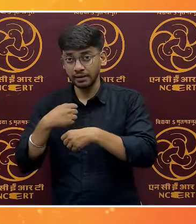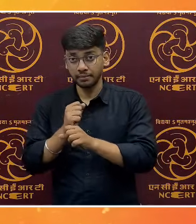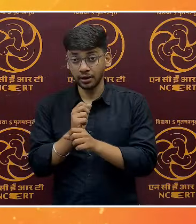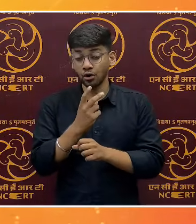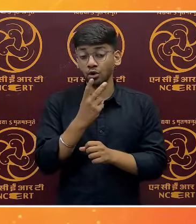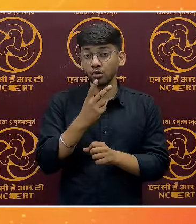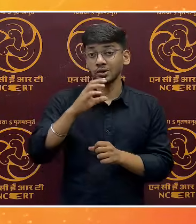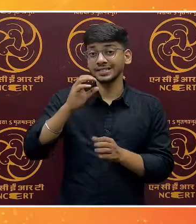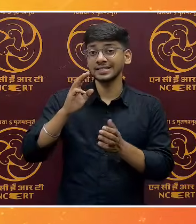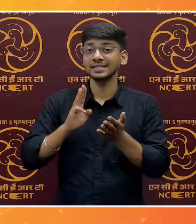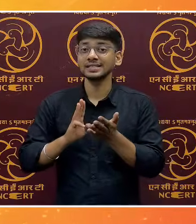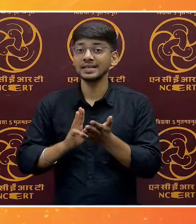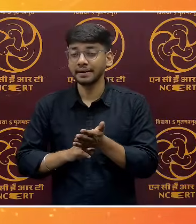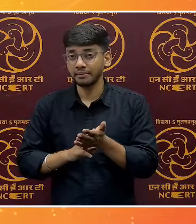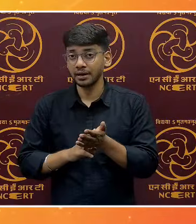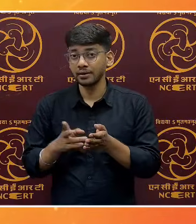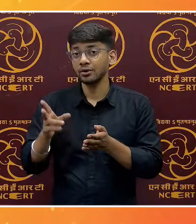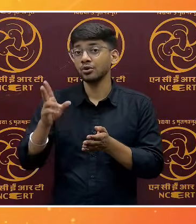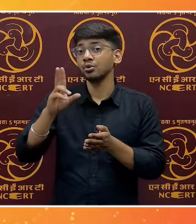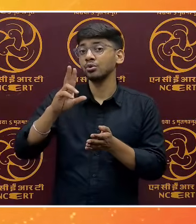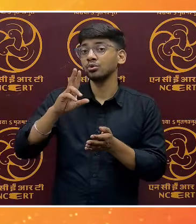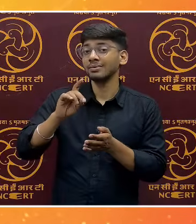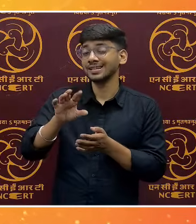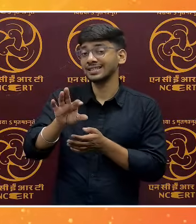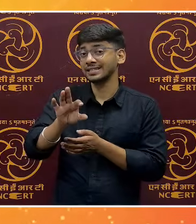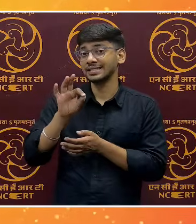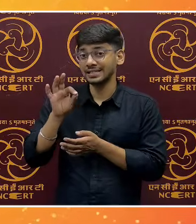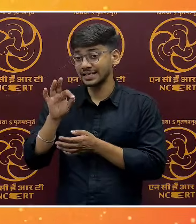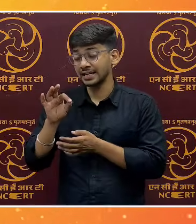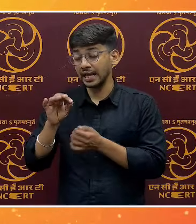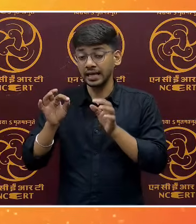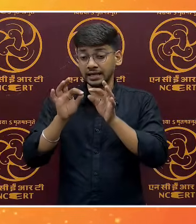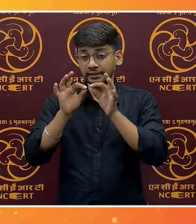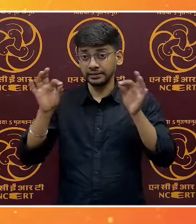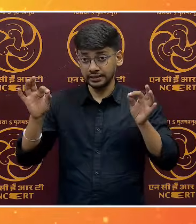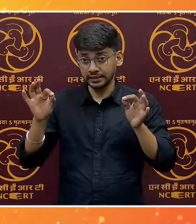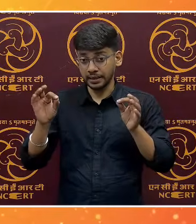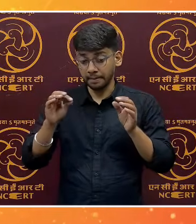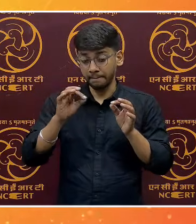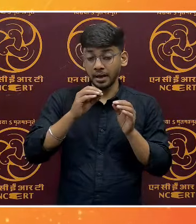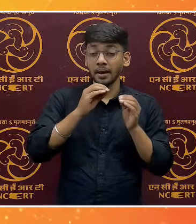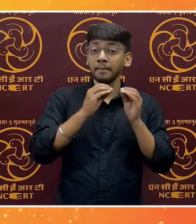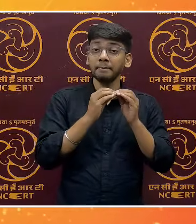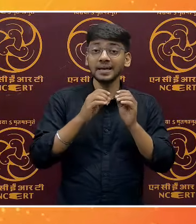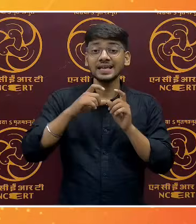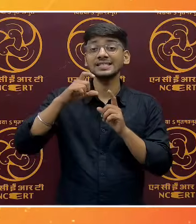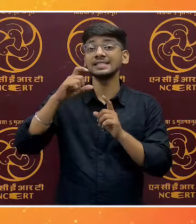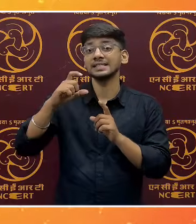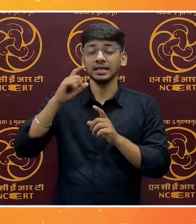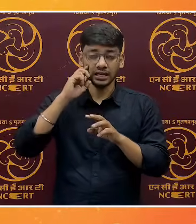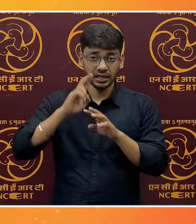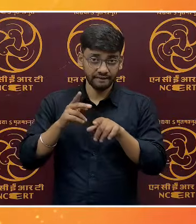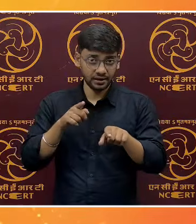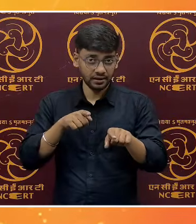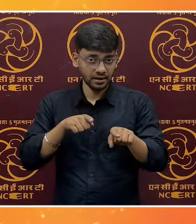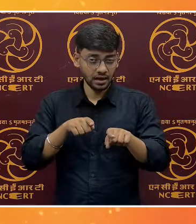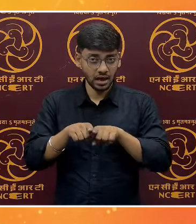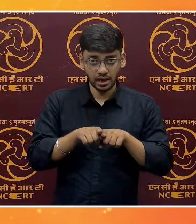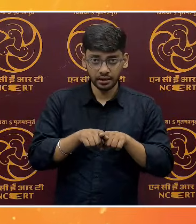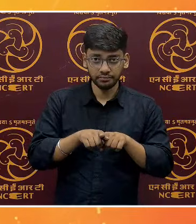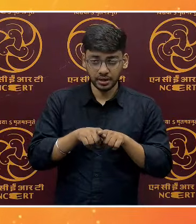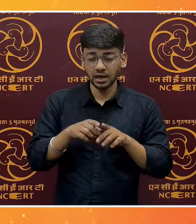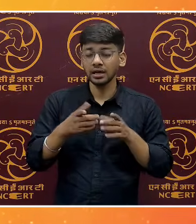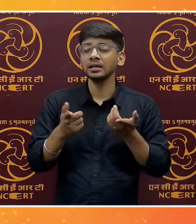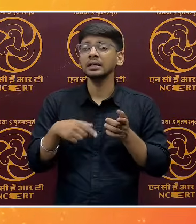2 centimeter. Again we have to choose the size B, side BC. So let's suppose we are choosing the